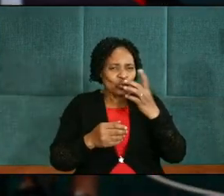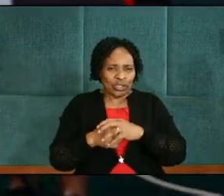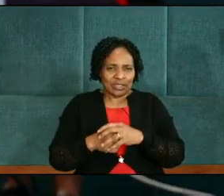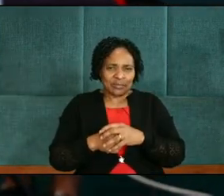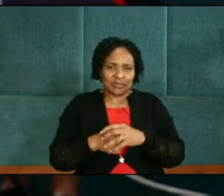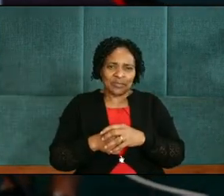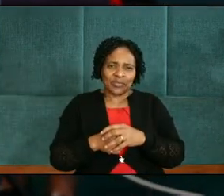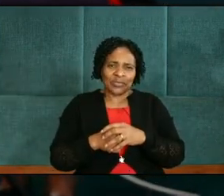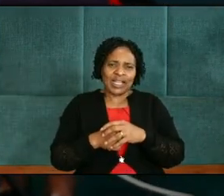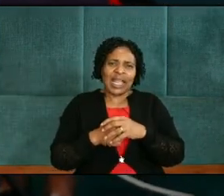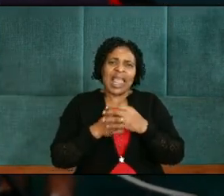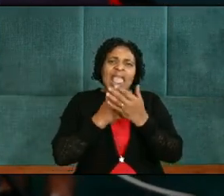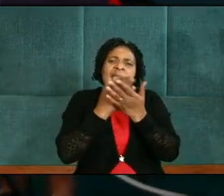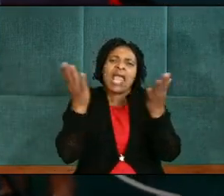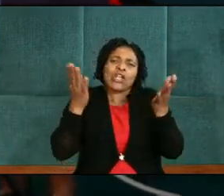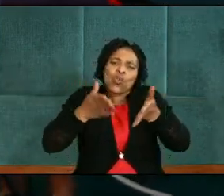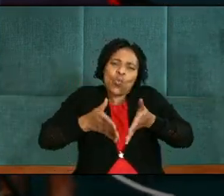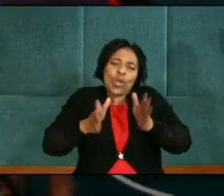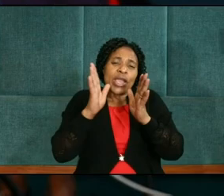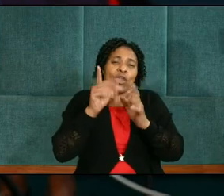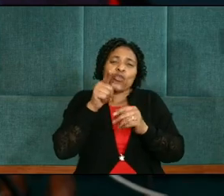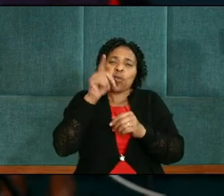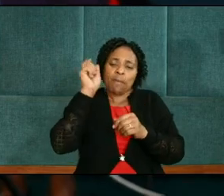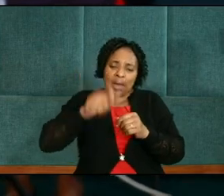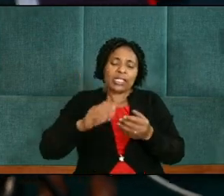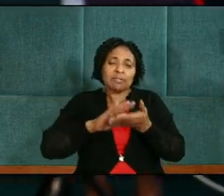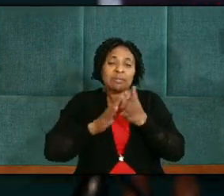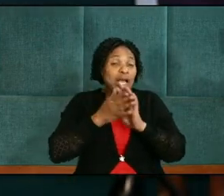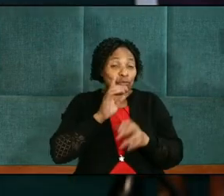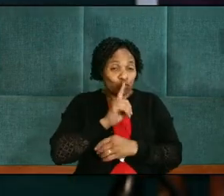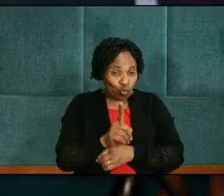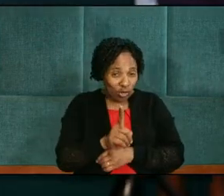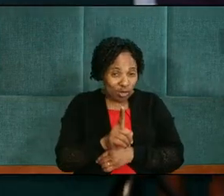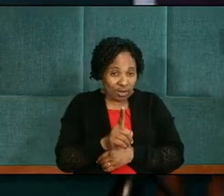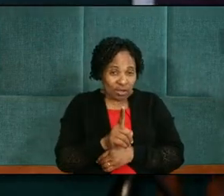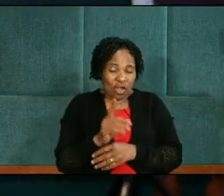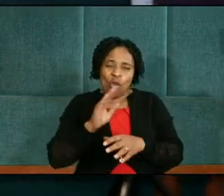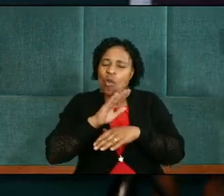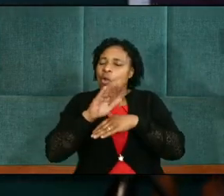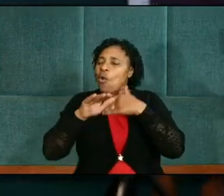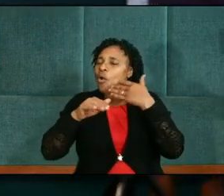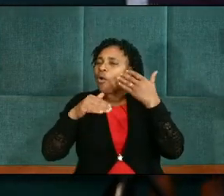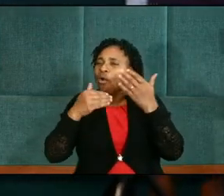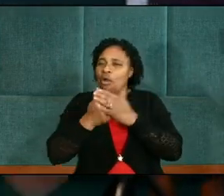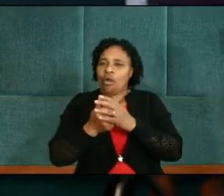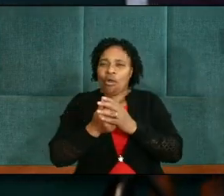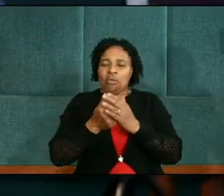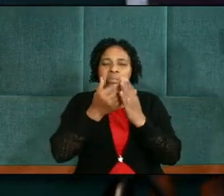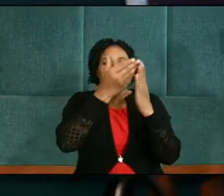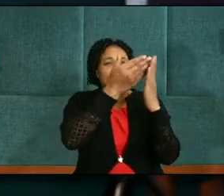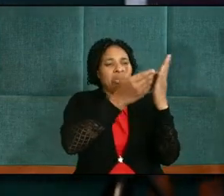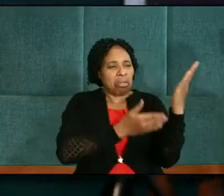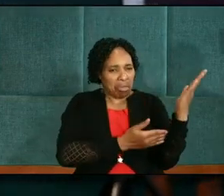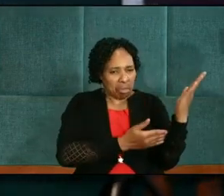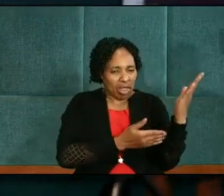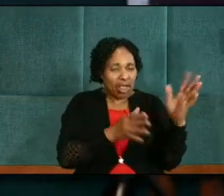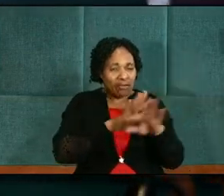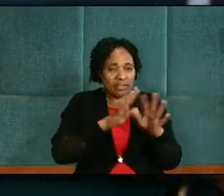is for you. Is there any way to be sure that when all my labor on earth is over,